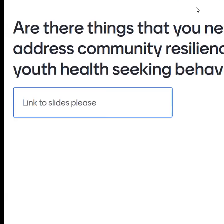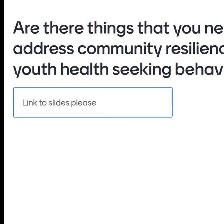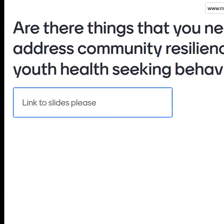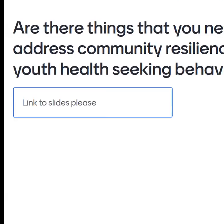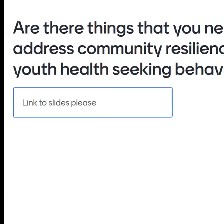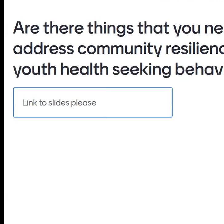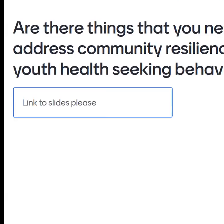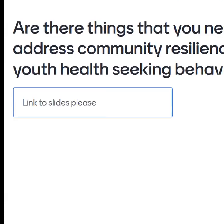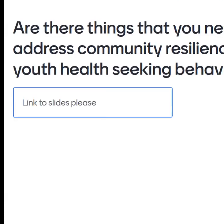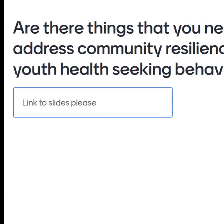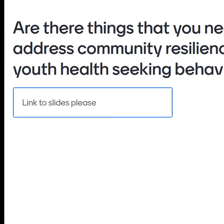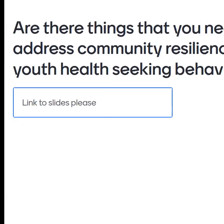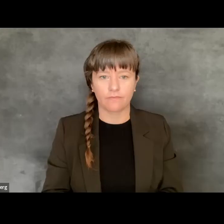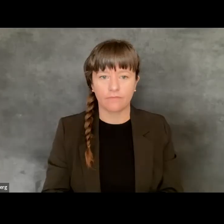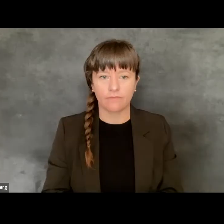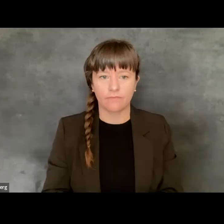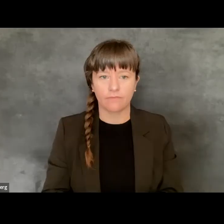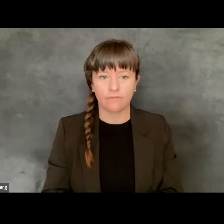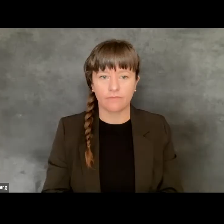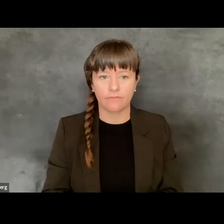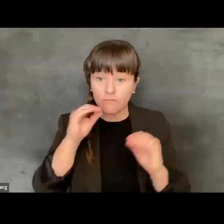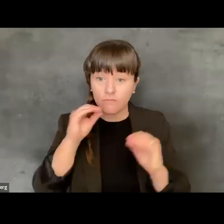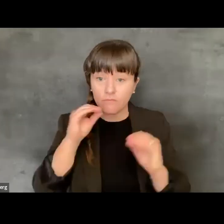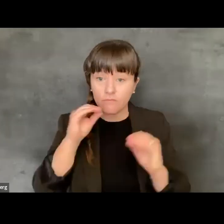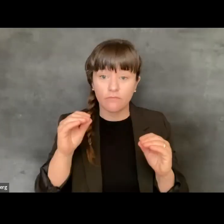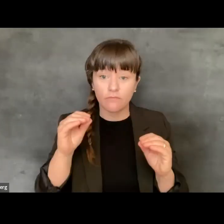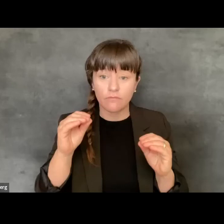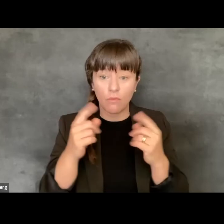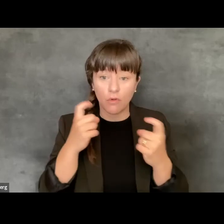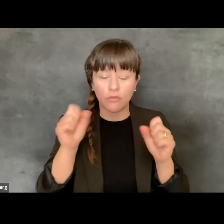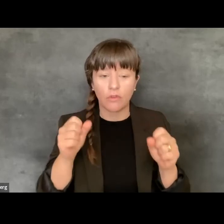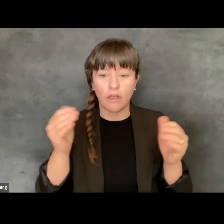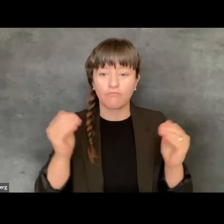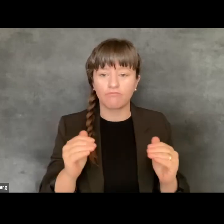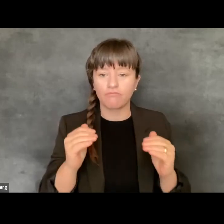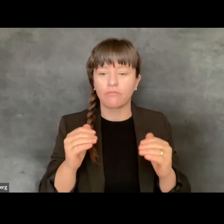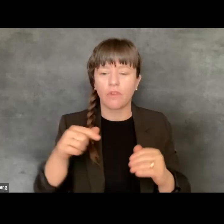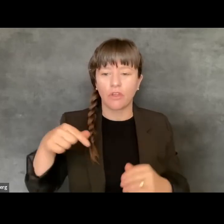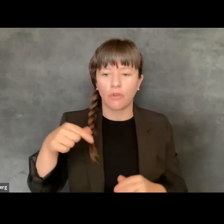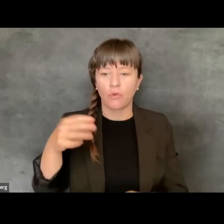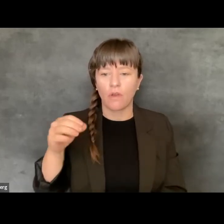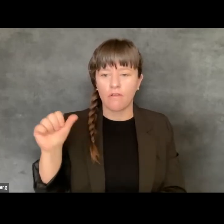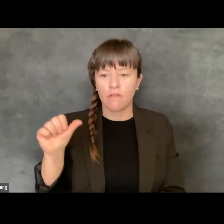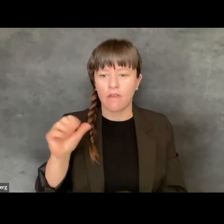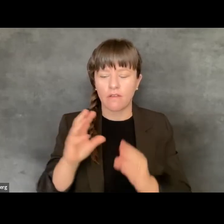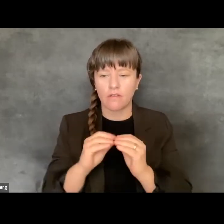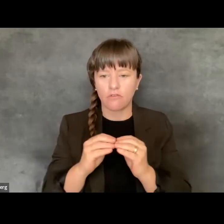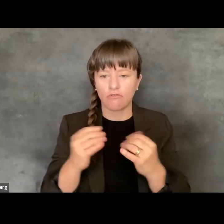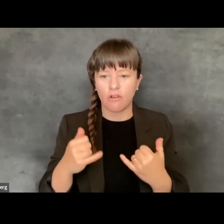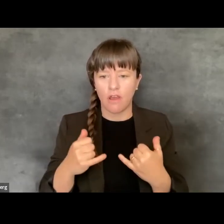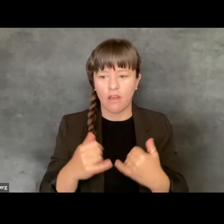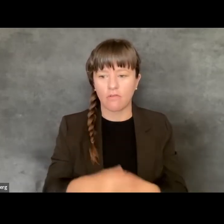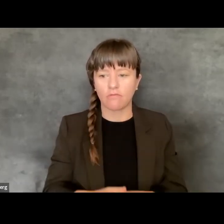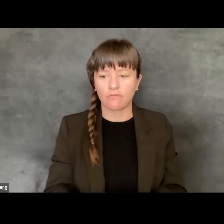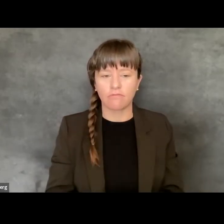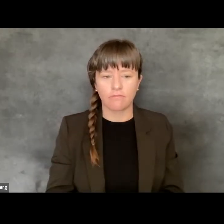there's no further questions or inputs, we can go to our Q&A session and see as well for any feedback